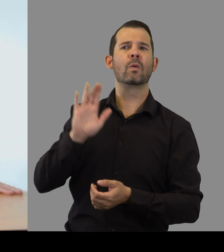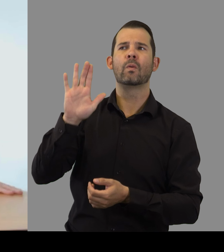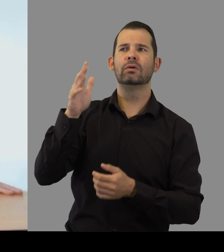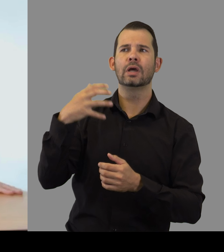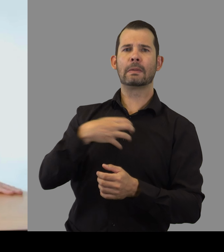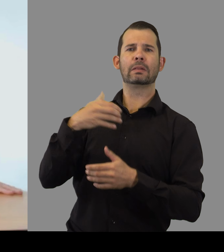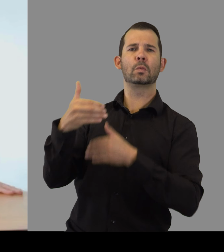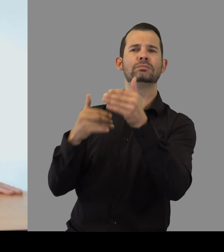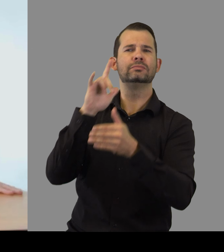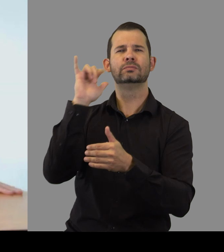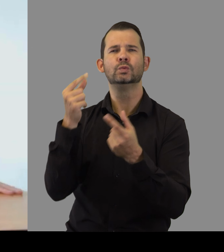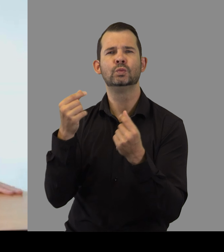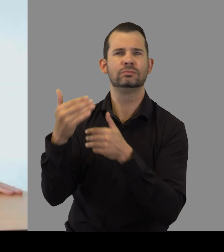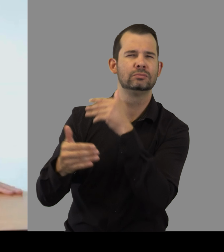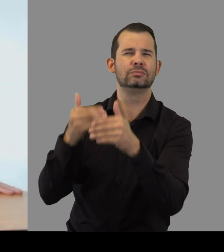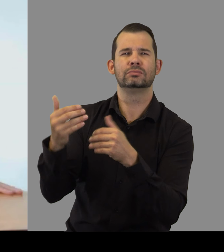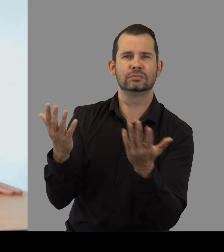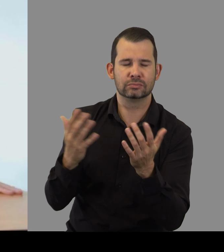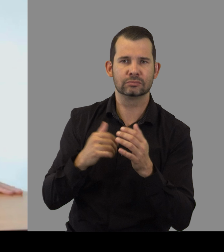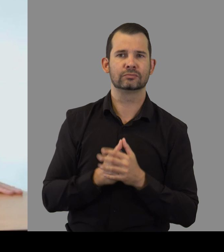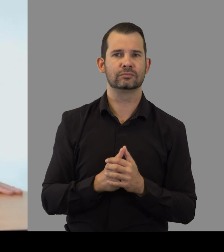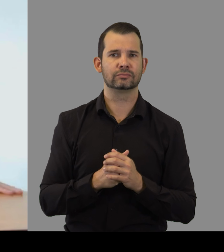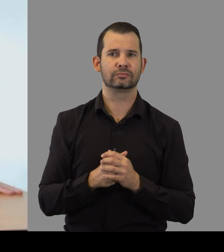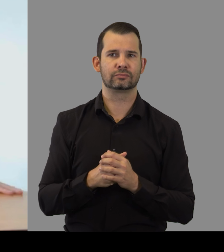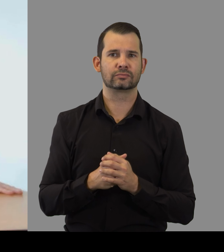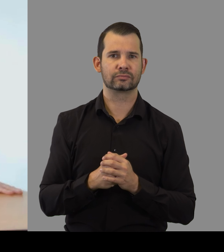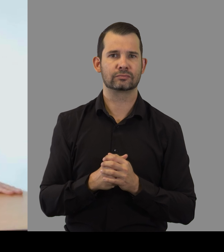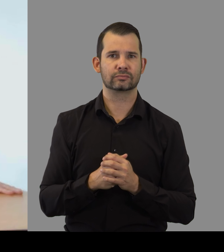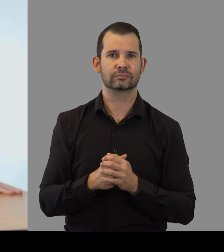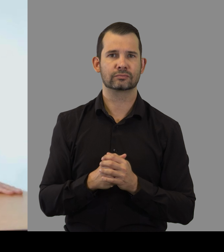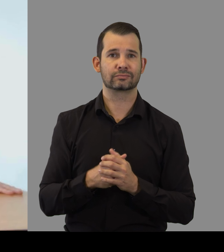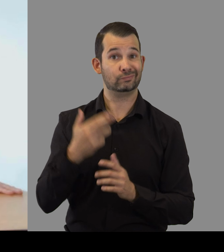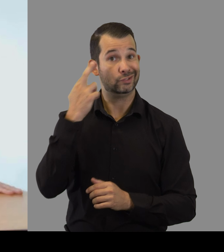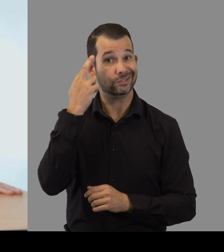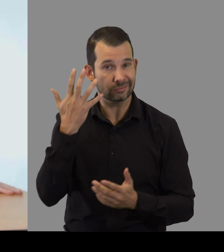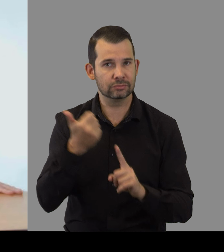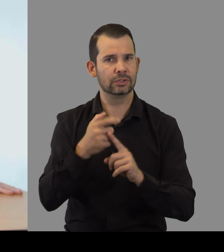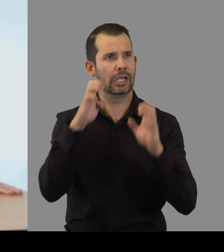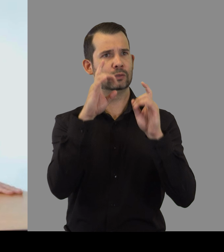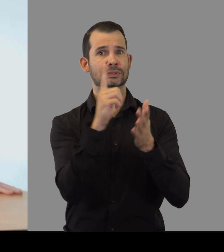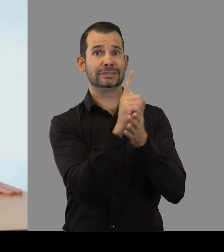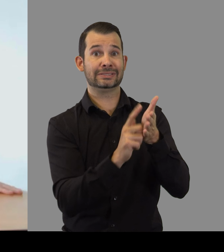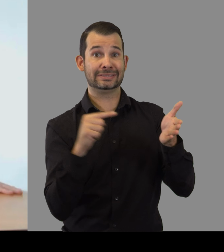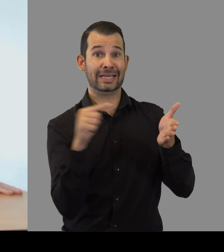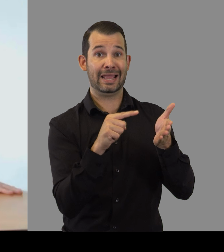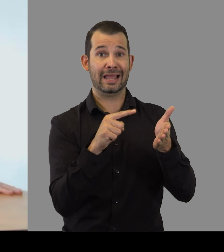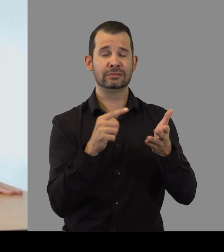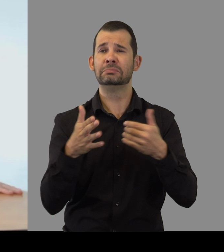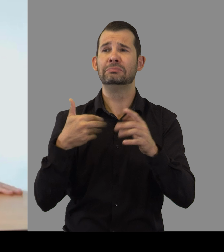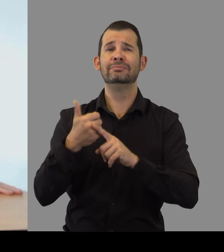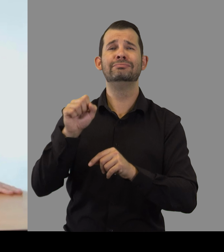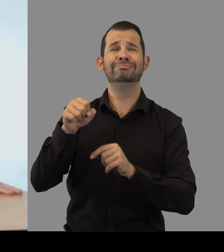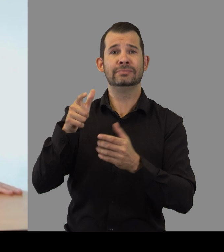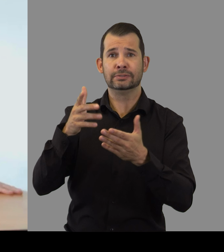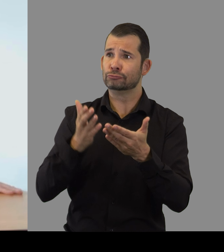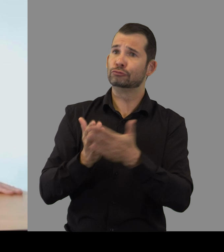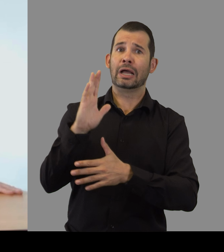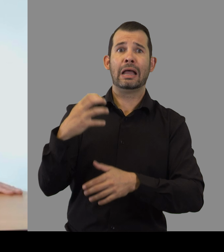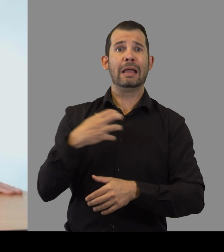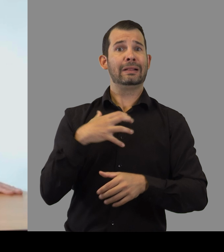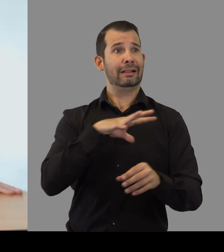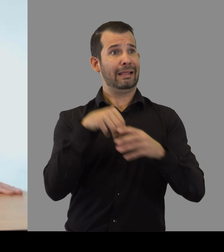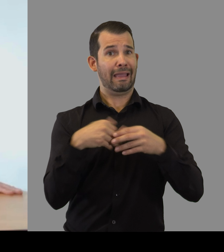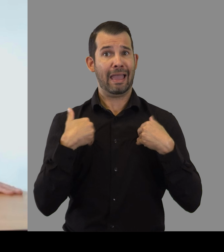the school board's appeal process is. And this is because the Education Act, despite ensuring the right